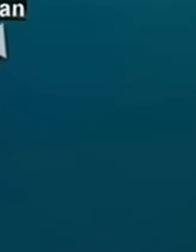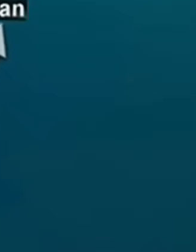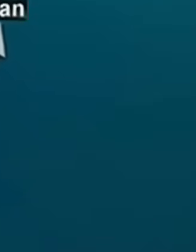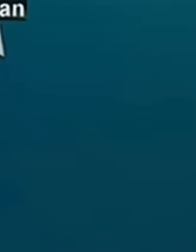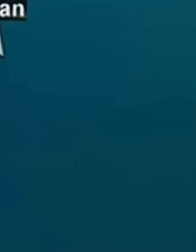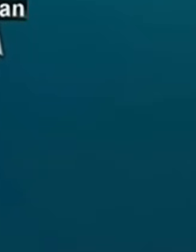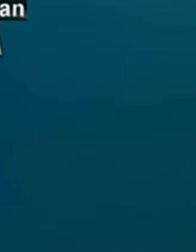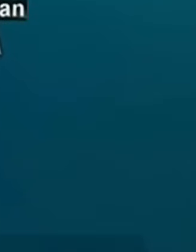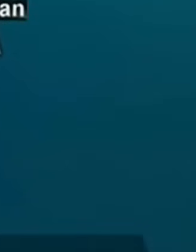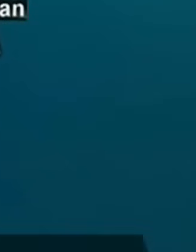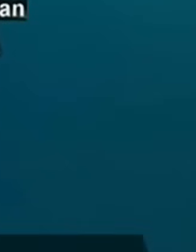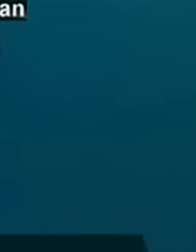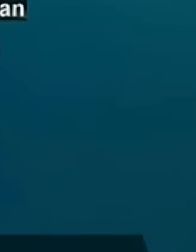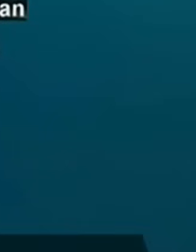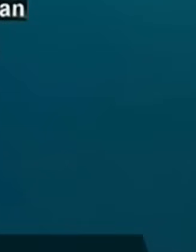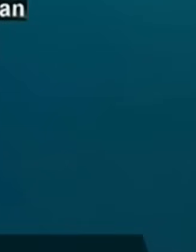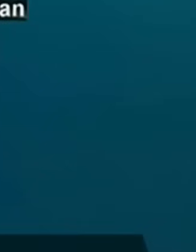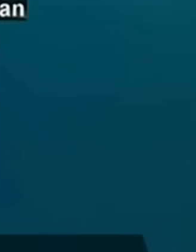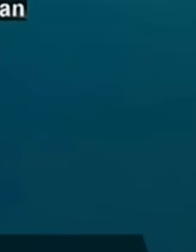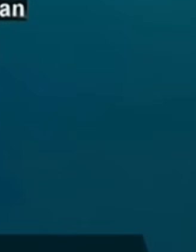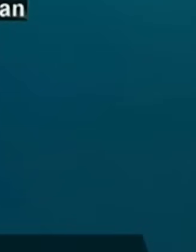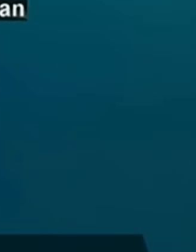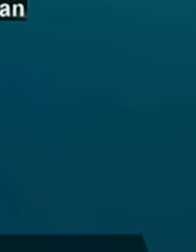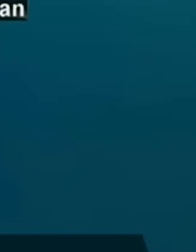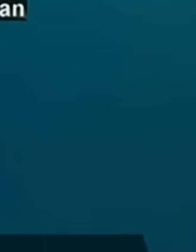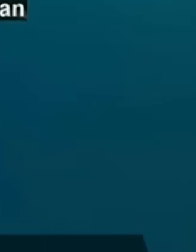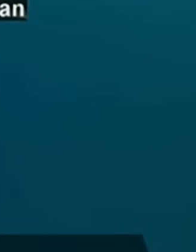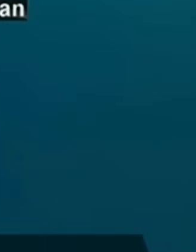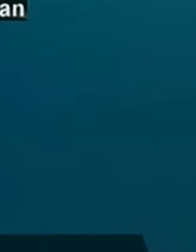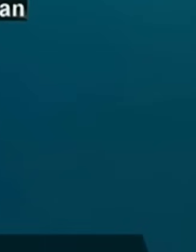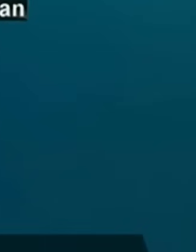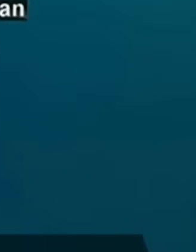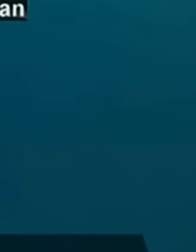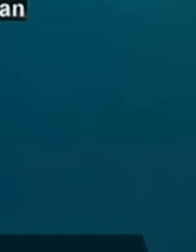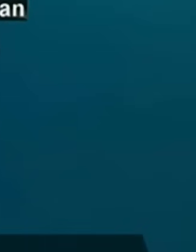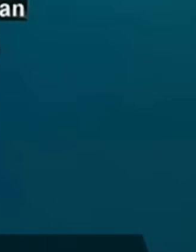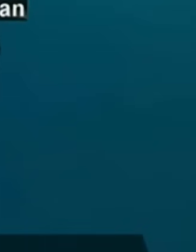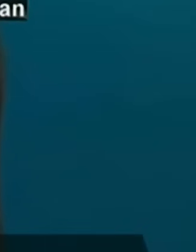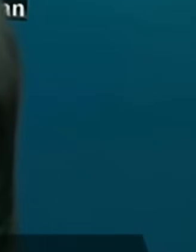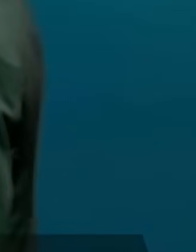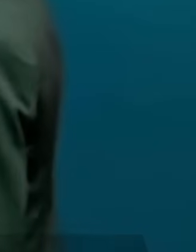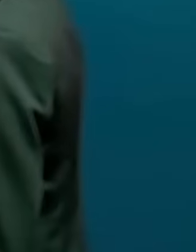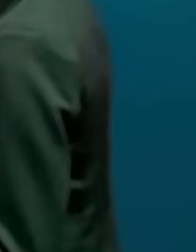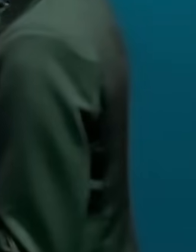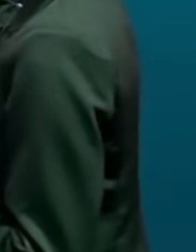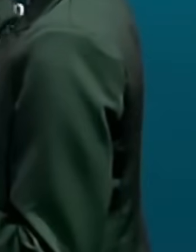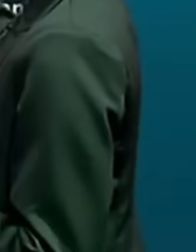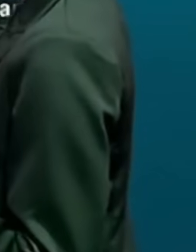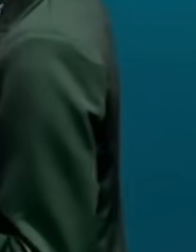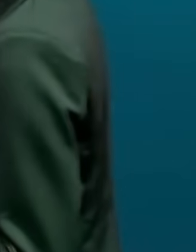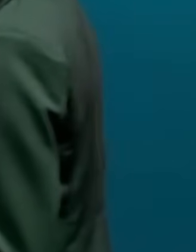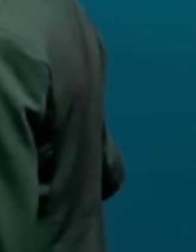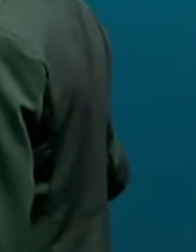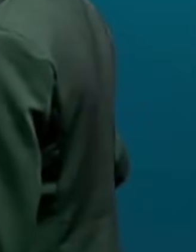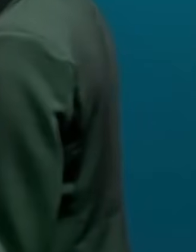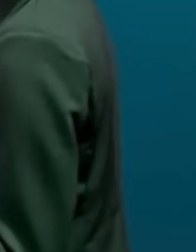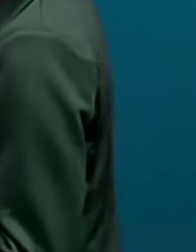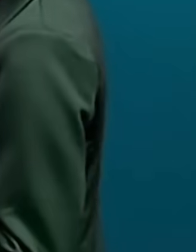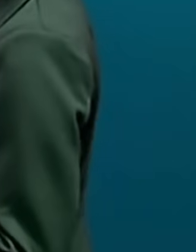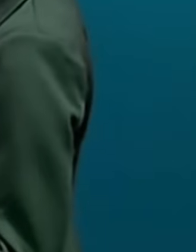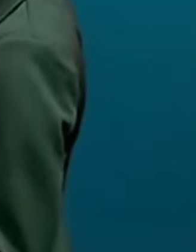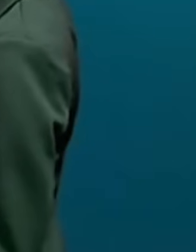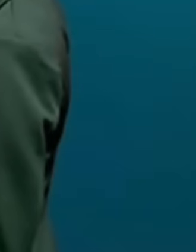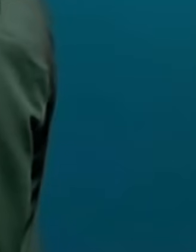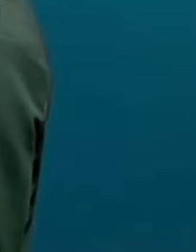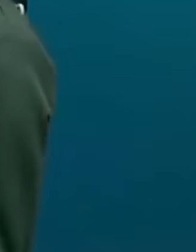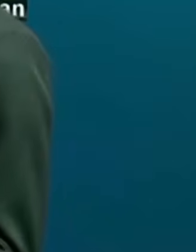Ke leboga mmusi ke le dumedise babogedi ko gae a re lebelele maemo a bosa bosigo jo fa re lebelela botlhaba jwa naga bo tla nna le gone go itemogela pula re bela karolo ya